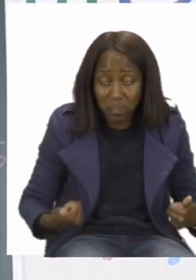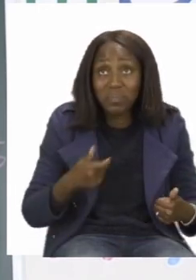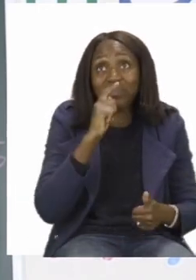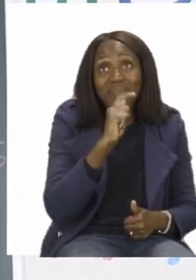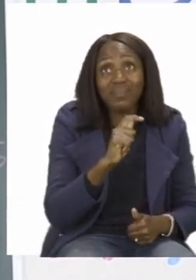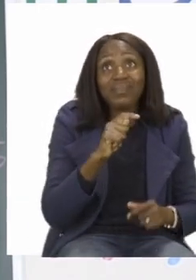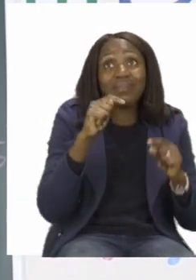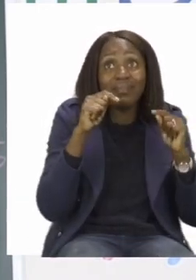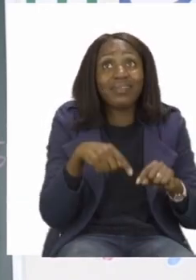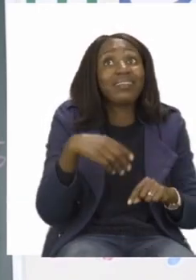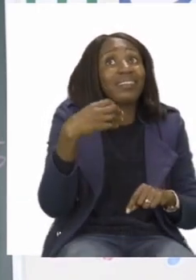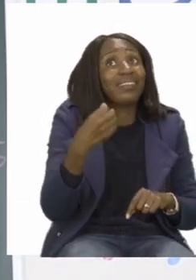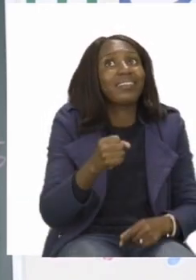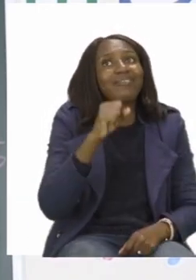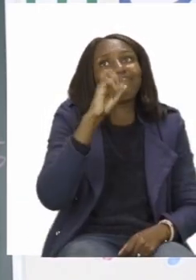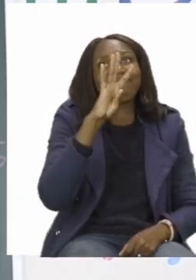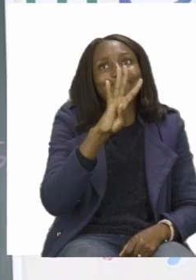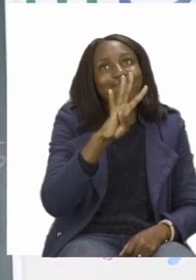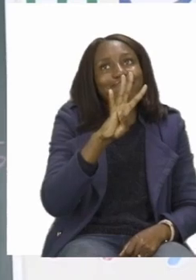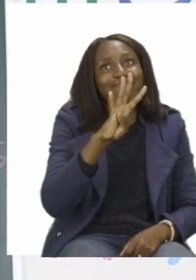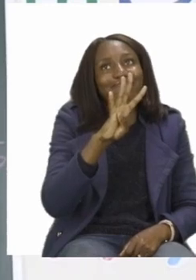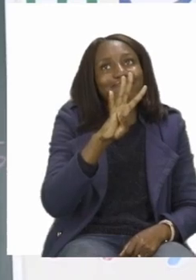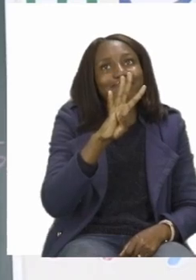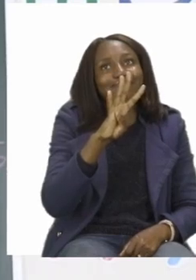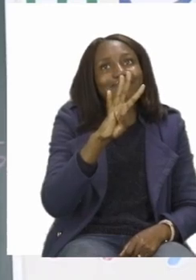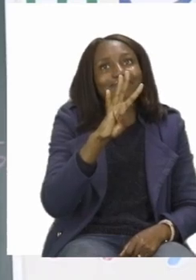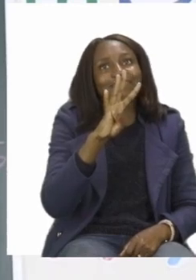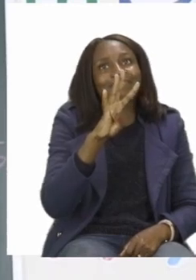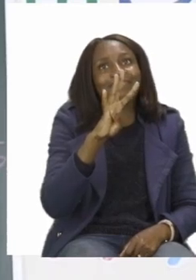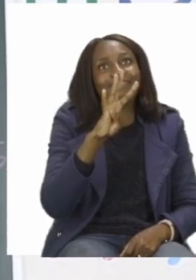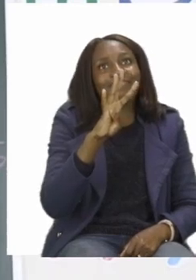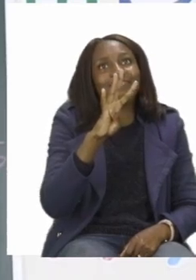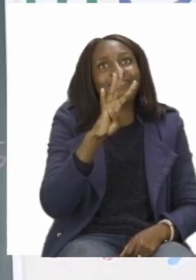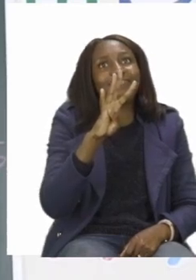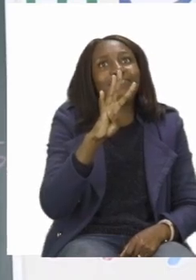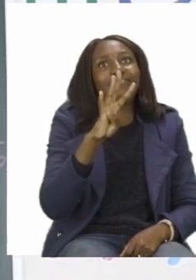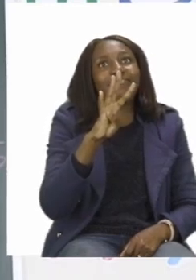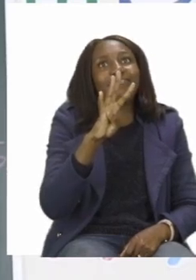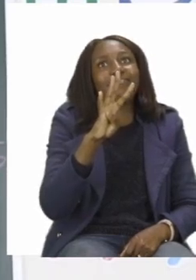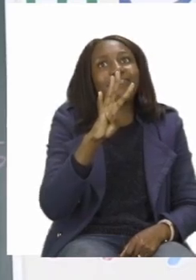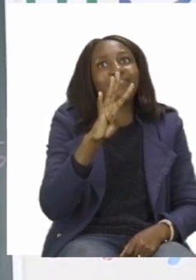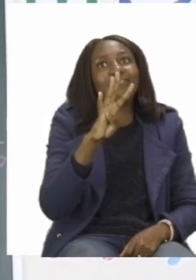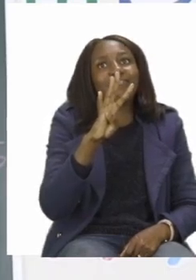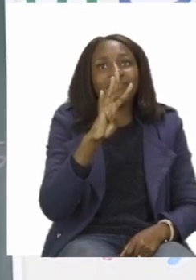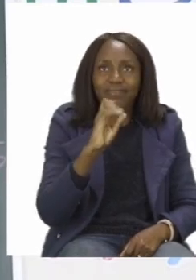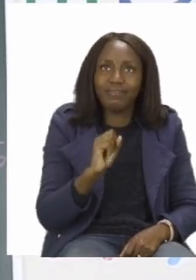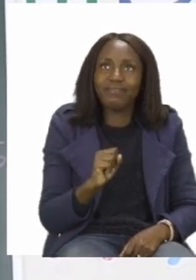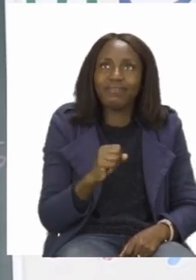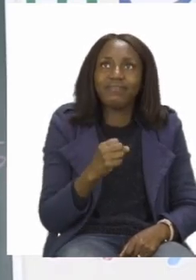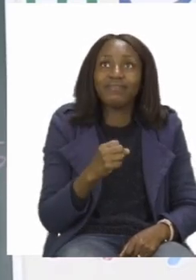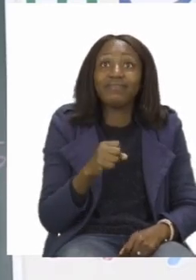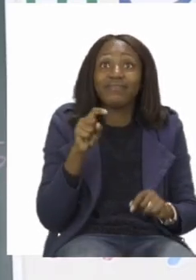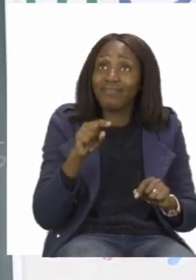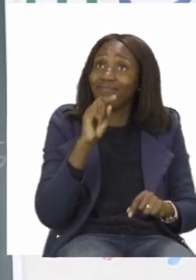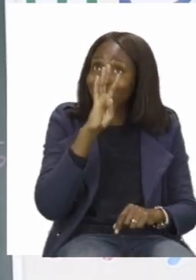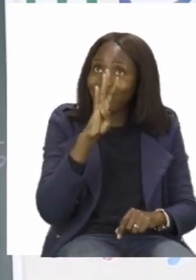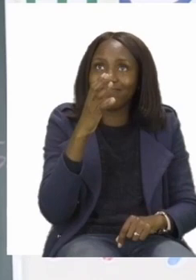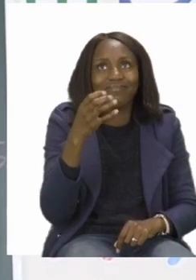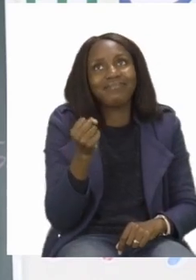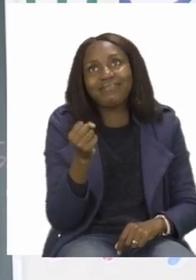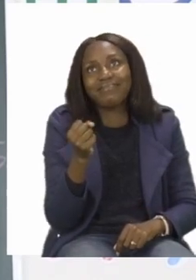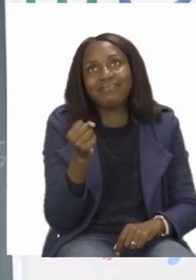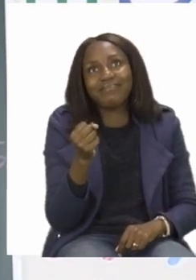4. So that means Tom has 4